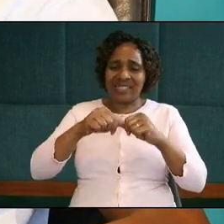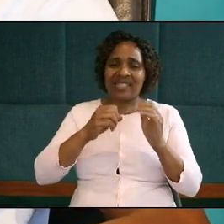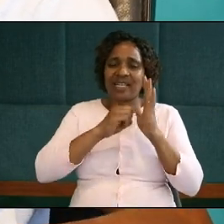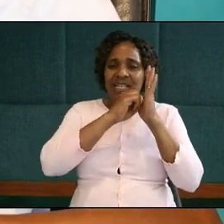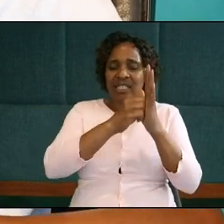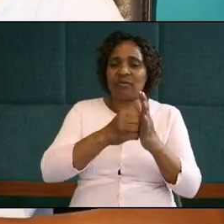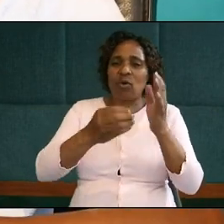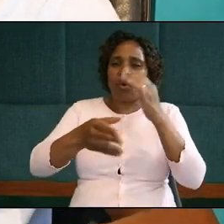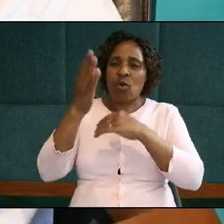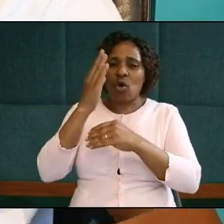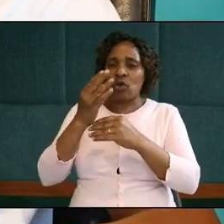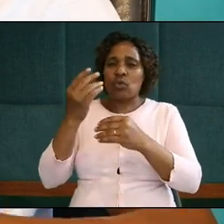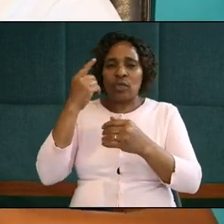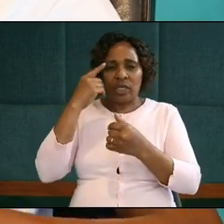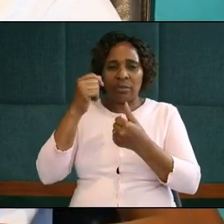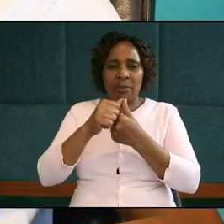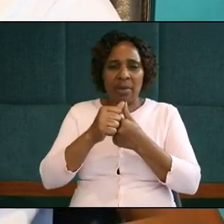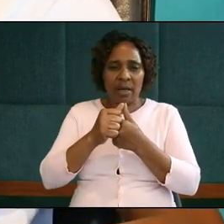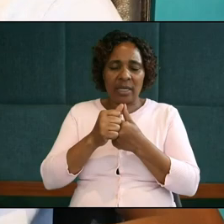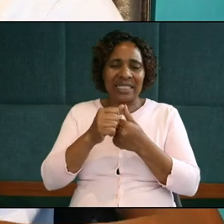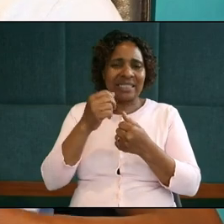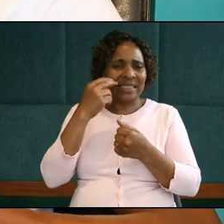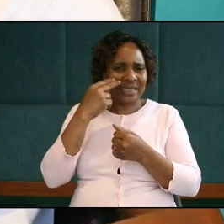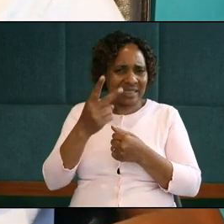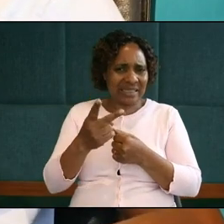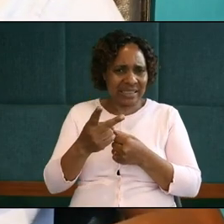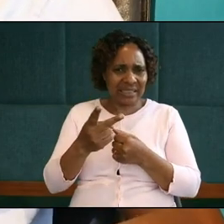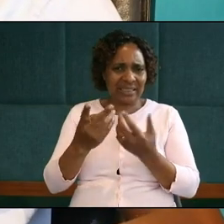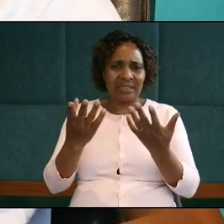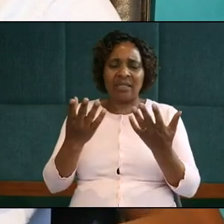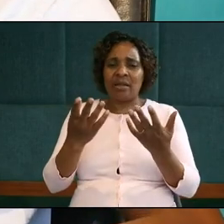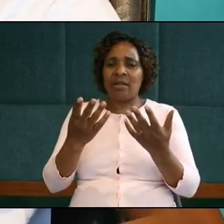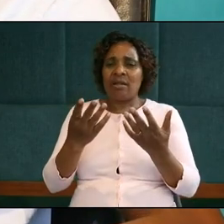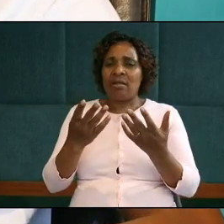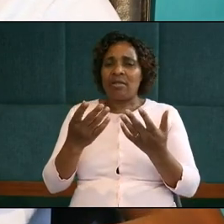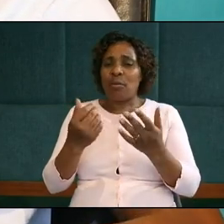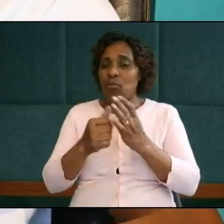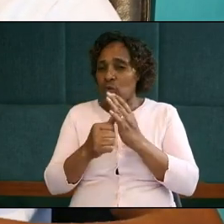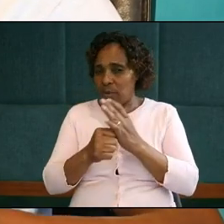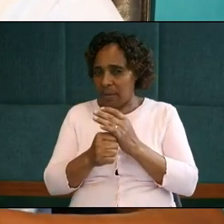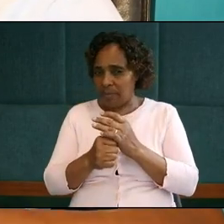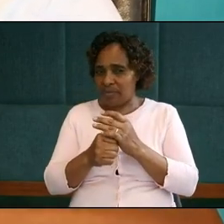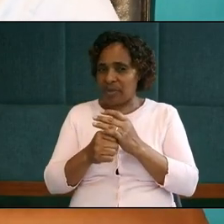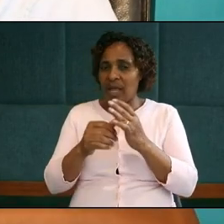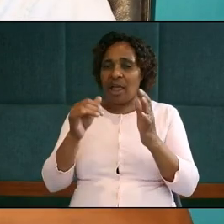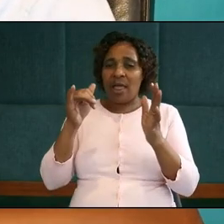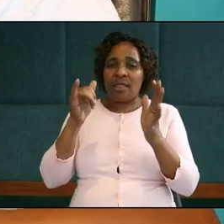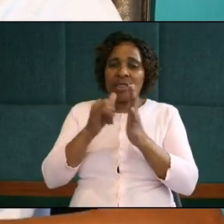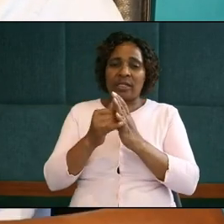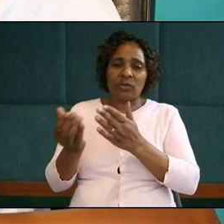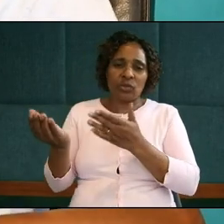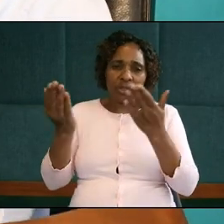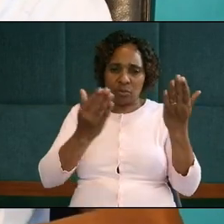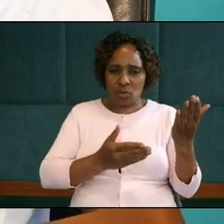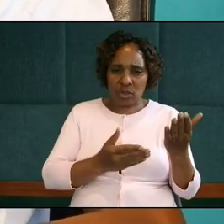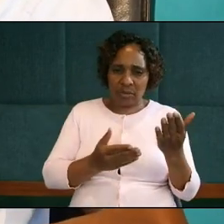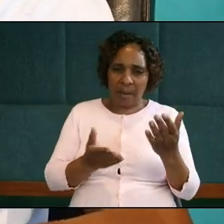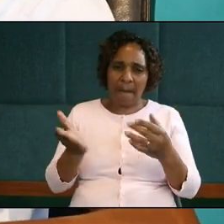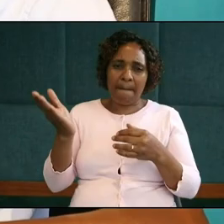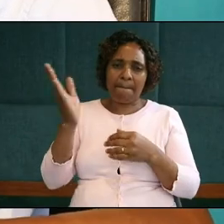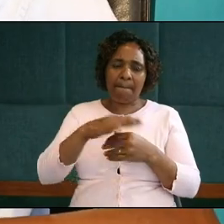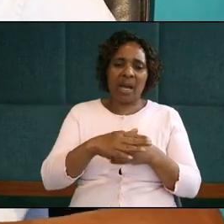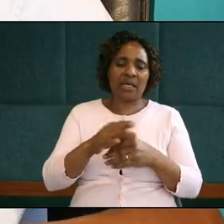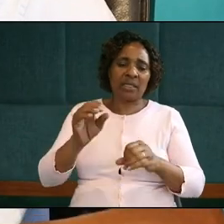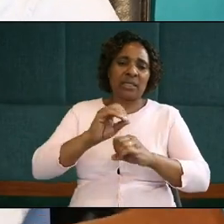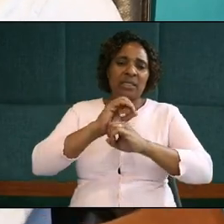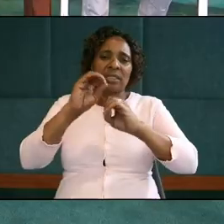because they realized the sin of their error, they realized the sin of their ways. And thus, it brought them back to God the way the verse